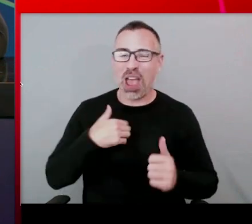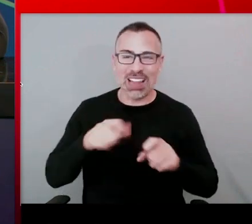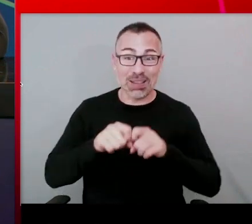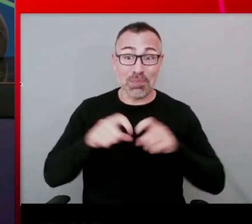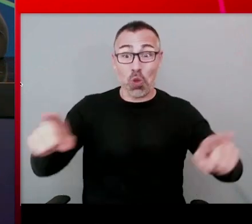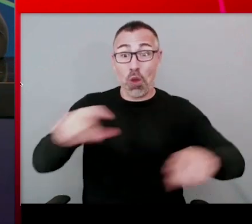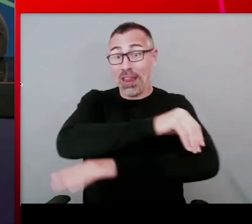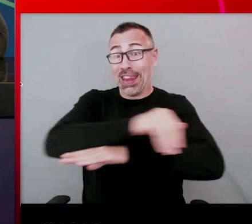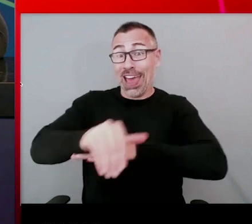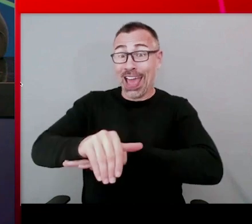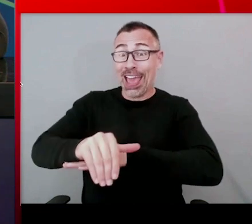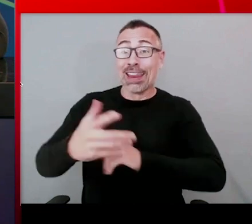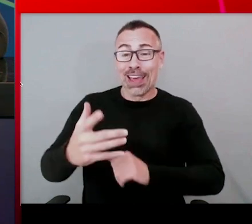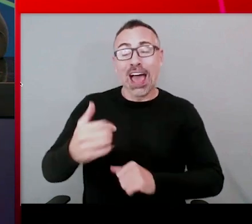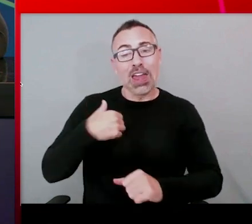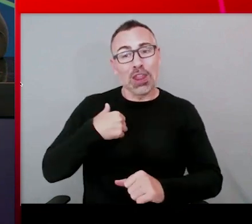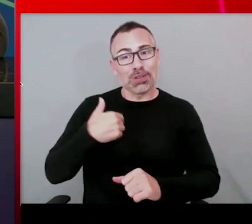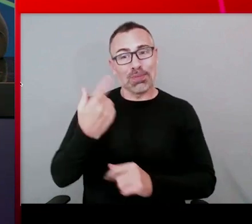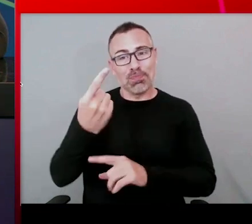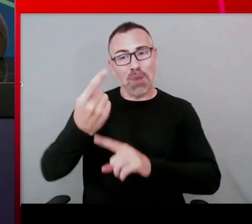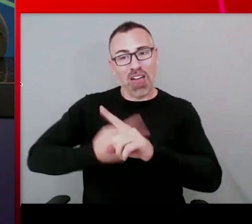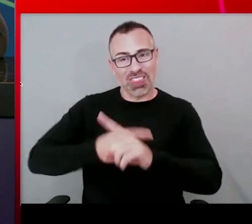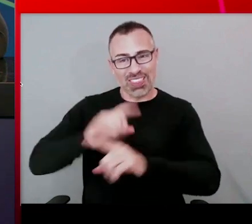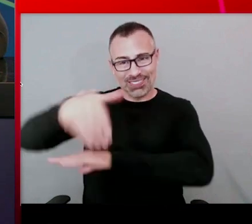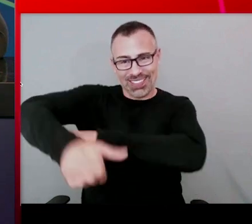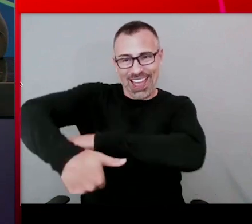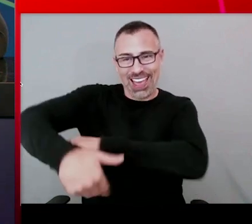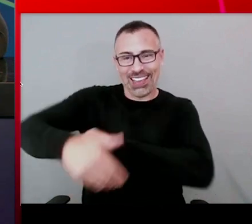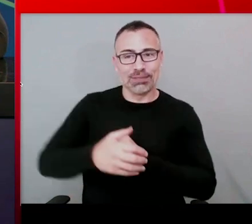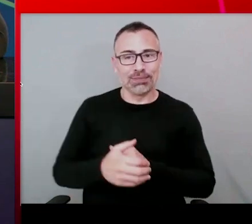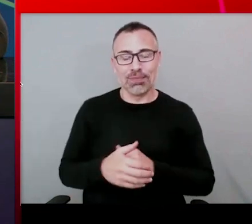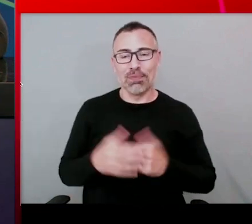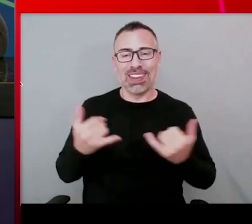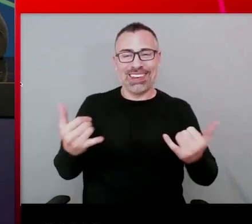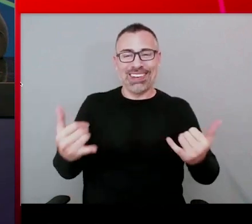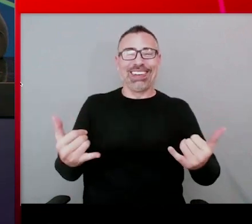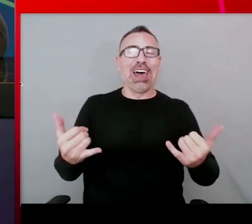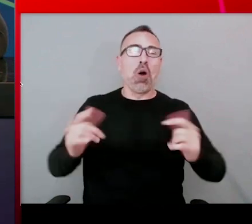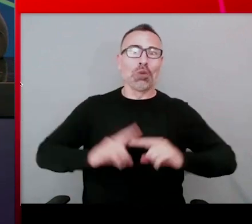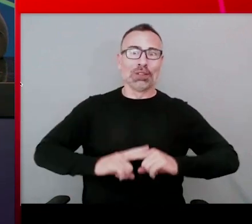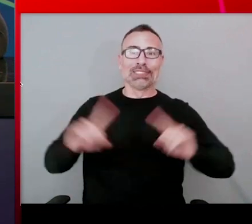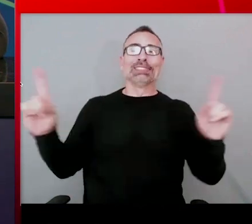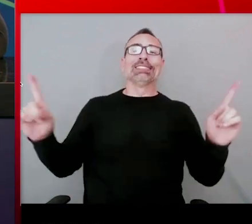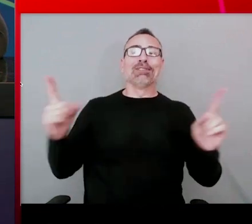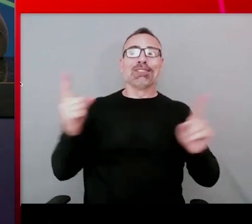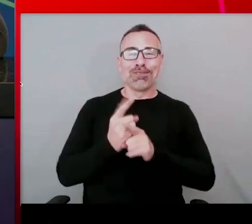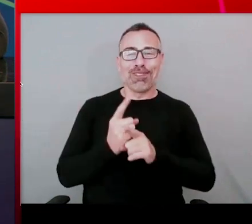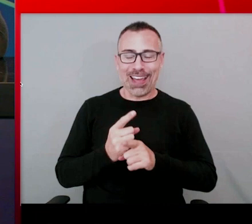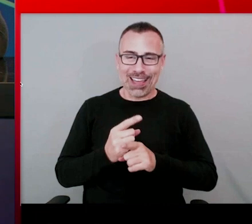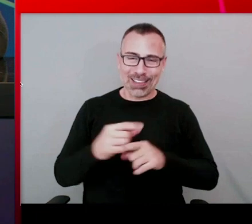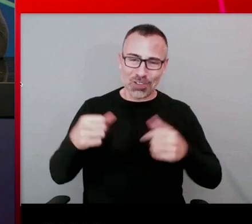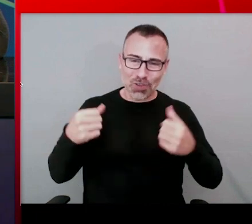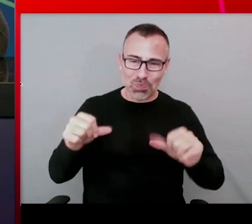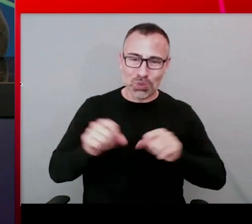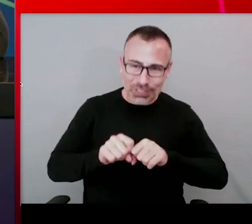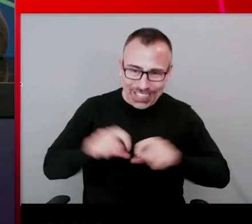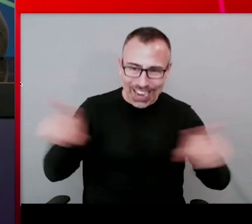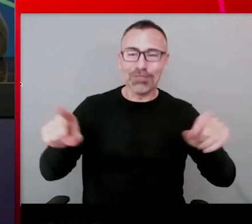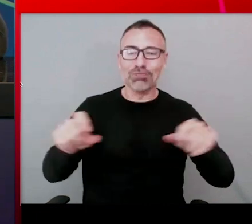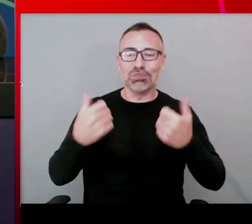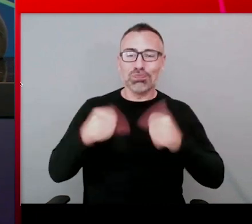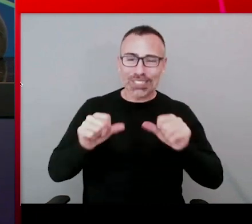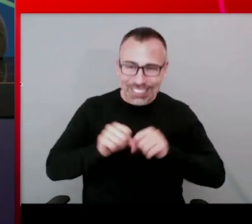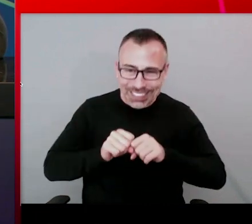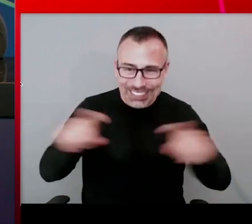month. And look, it's not that way anymore, right? No. You push out changes No. every day, every But you hour. know what?